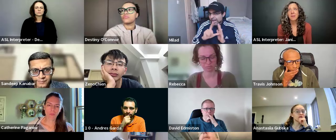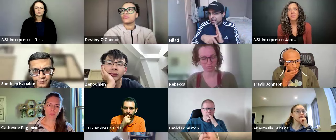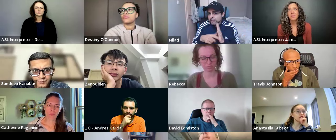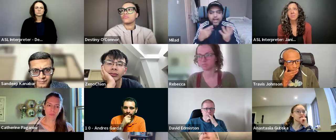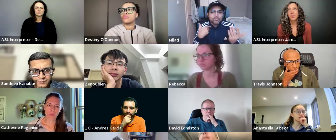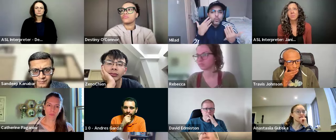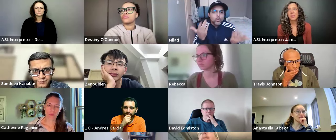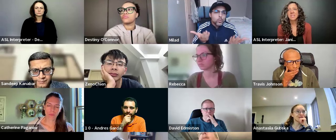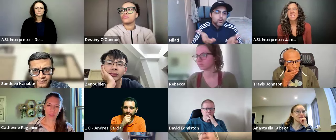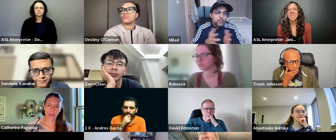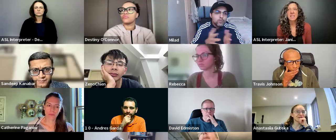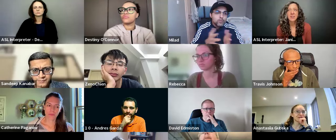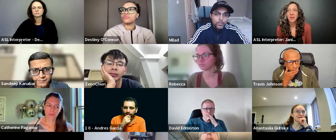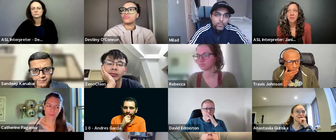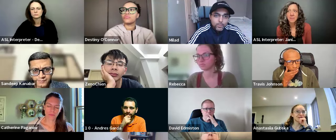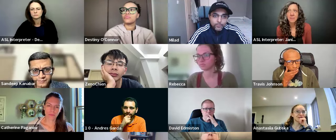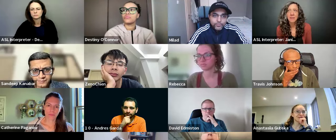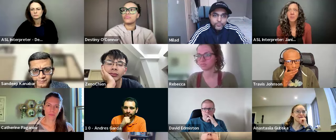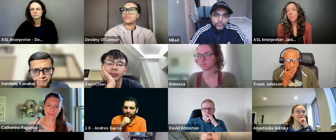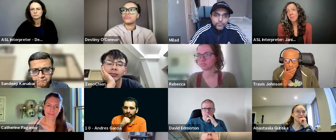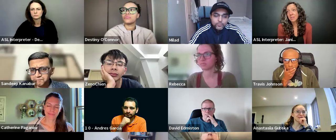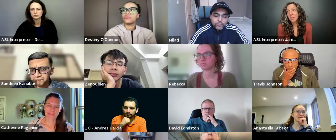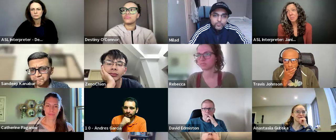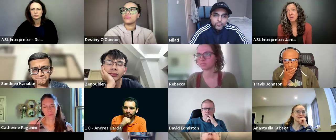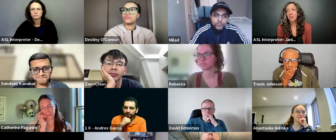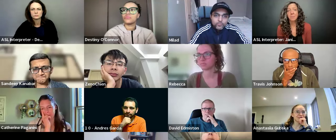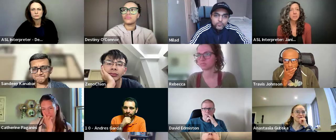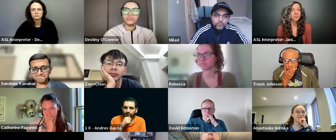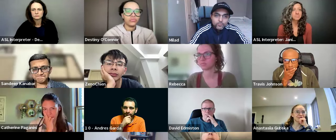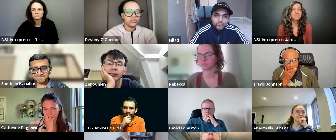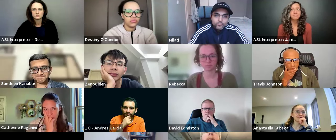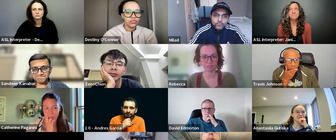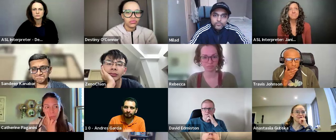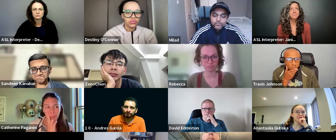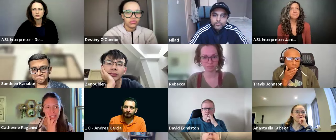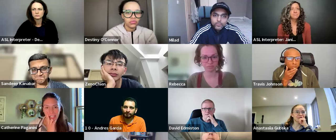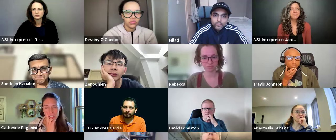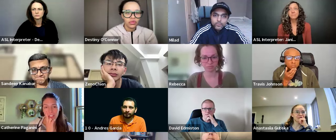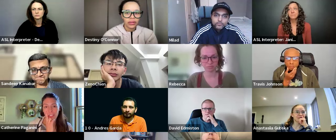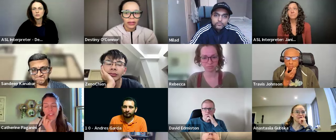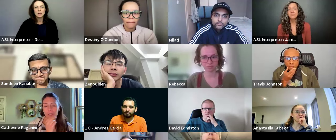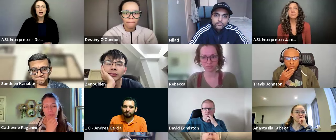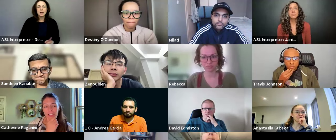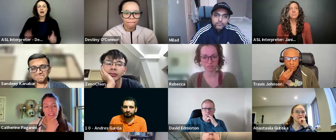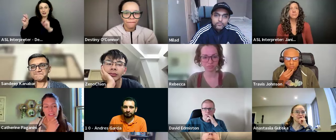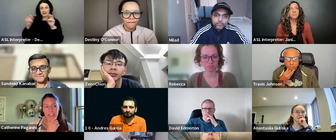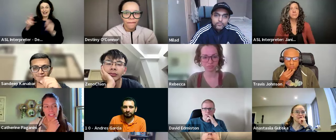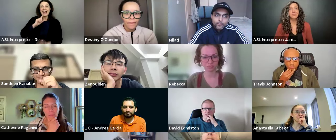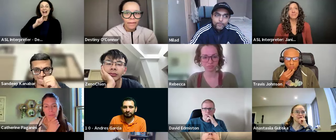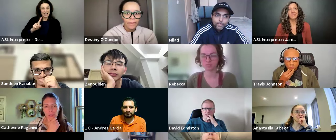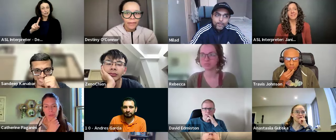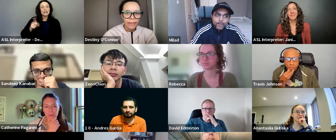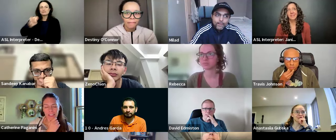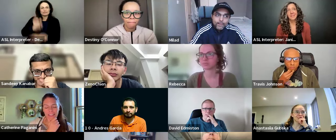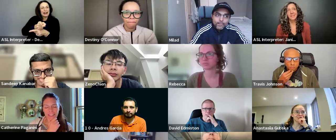this topic could be discussed later on in the meeting, or maybe we could talk about it now. I'm not sure. Well, actually, you're right, because I